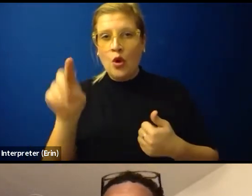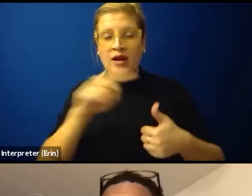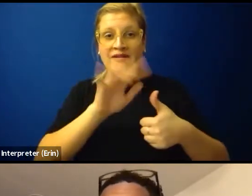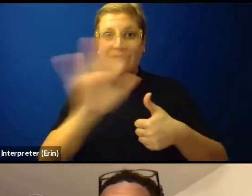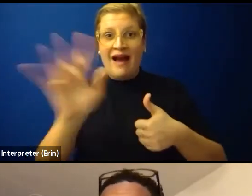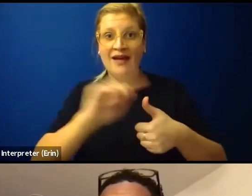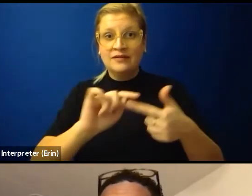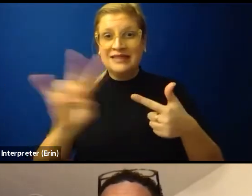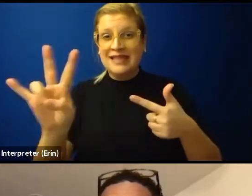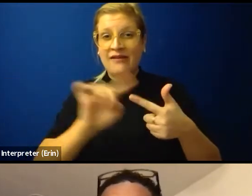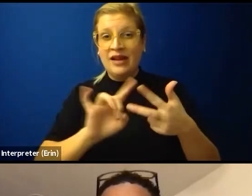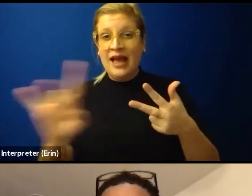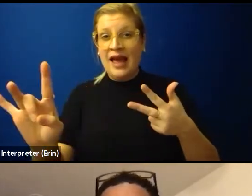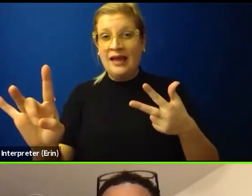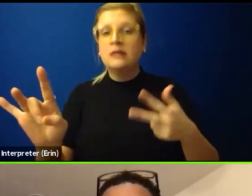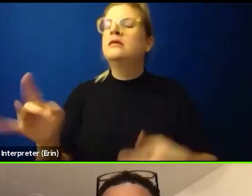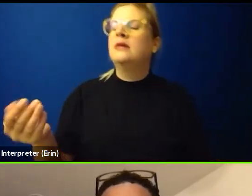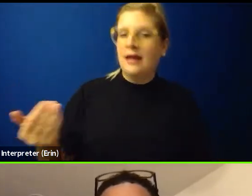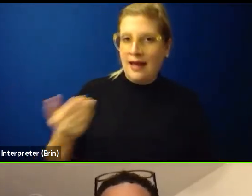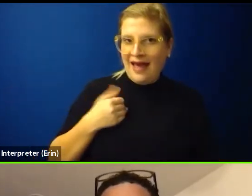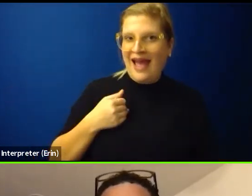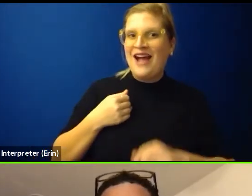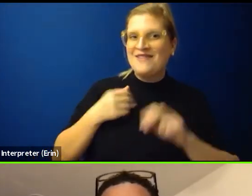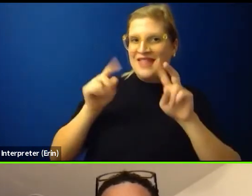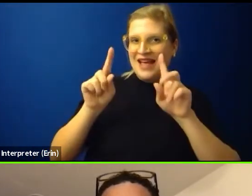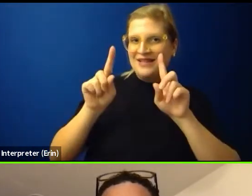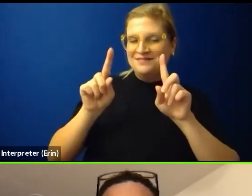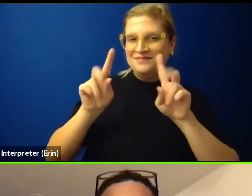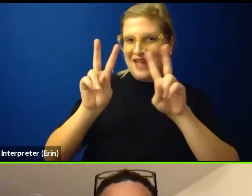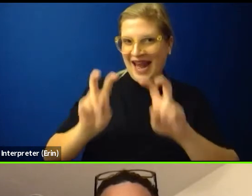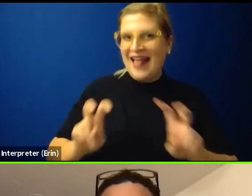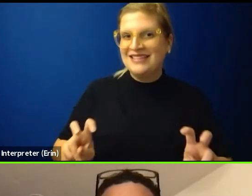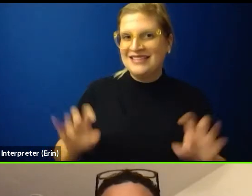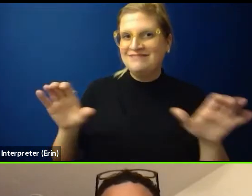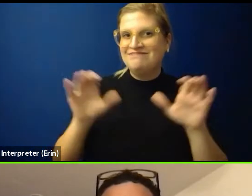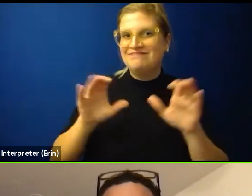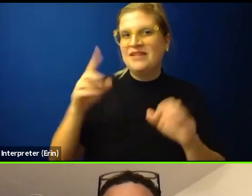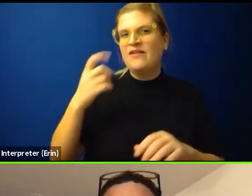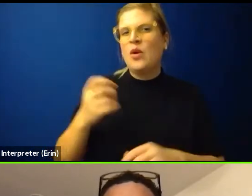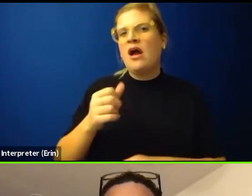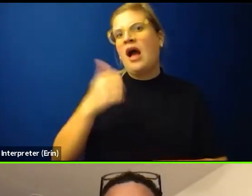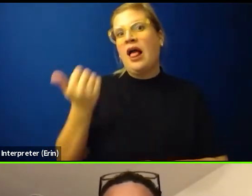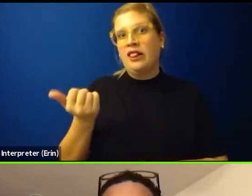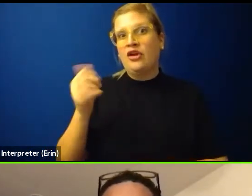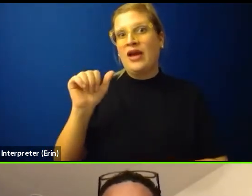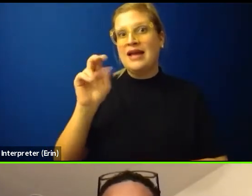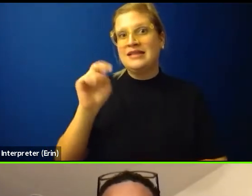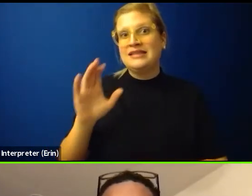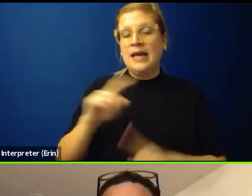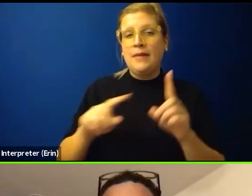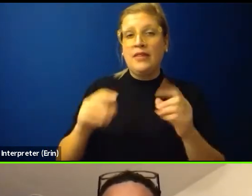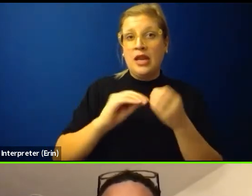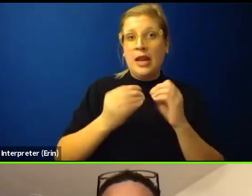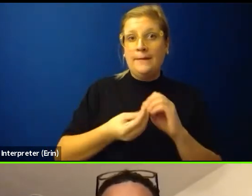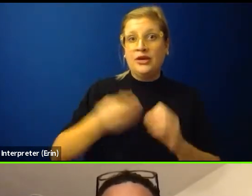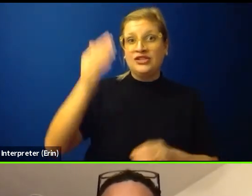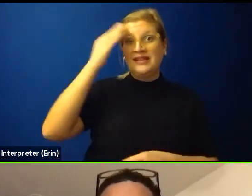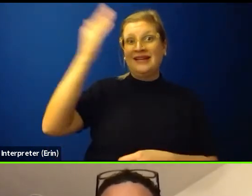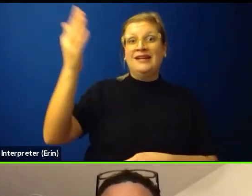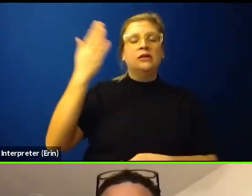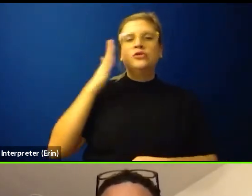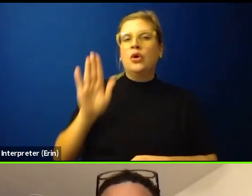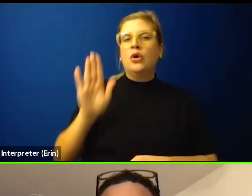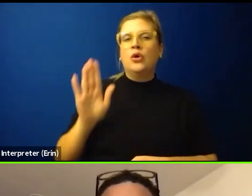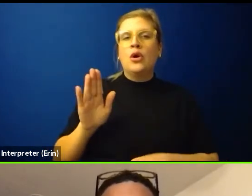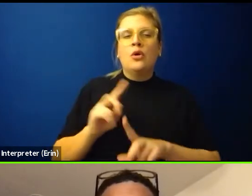So I actually have that analysis. We did it for a couple of other ANCs. So I don't know the numbers off the top of my head, but I can say that we